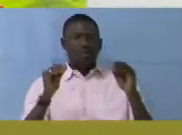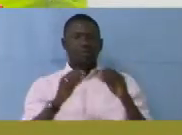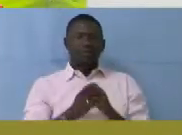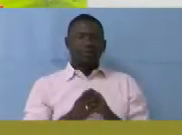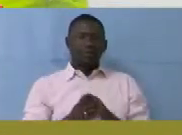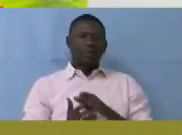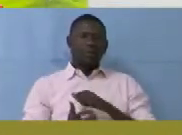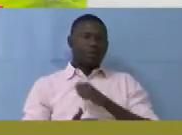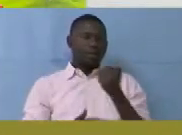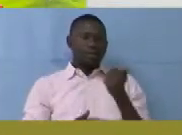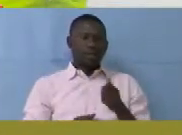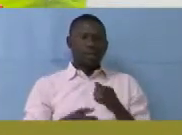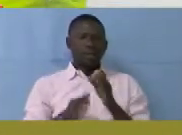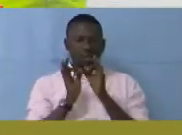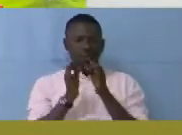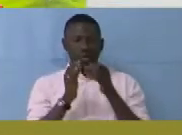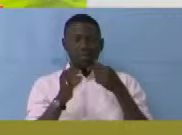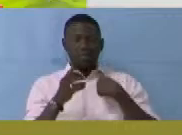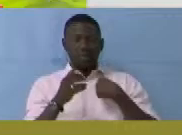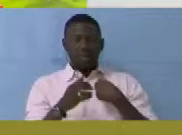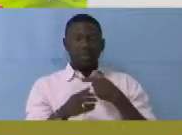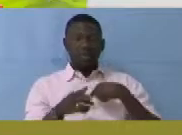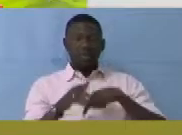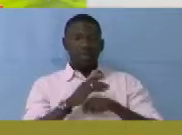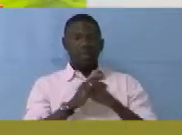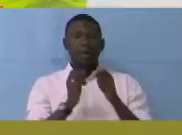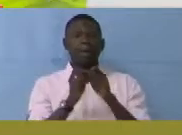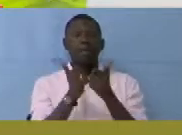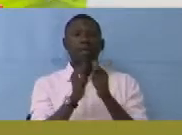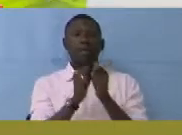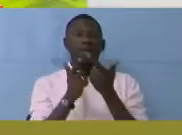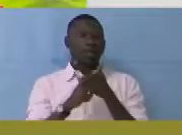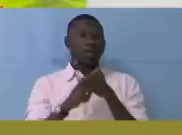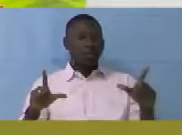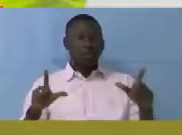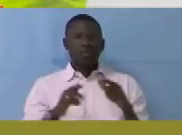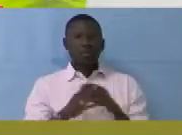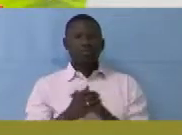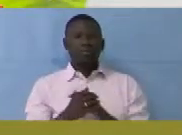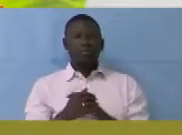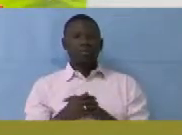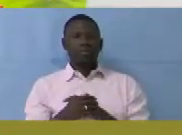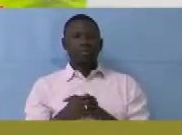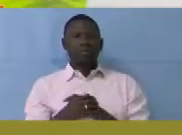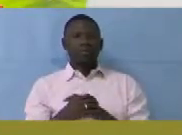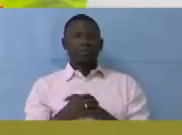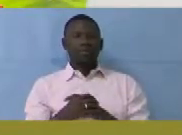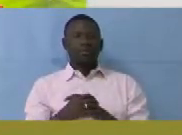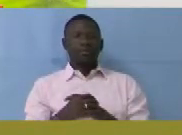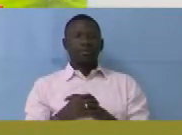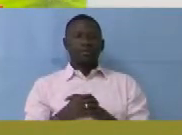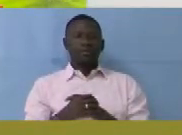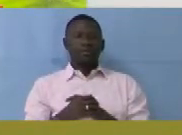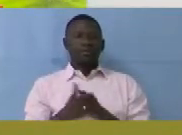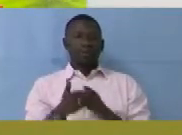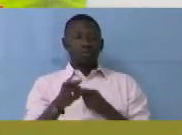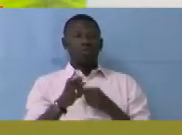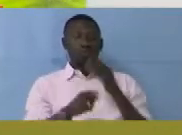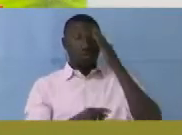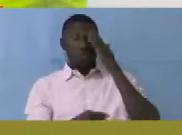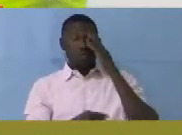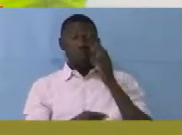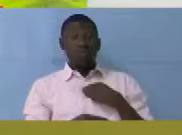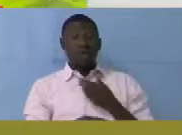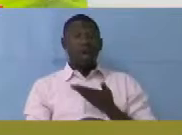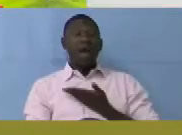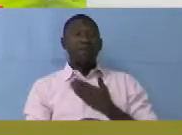Mandinka. Ayinfano mfanyo wanika kamoto ko. Yalo itemu sulu tole bela. You know you have the name of a